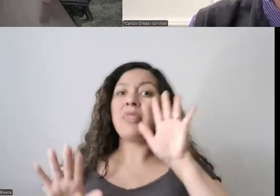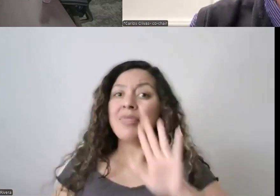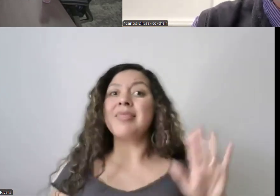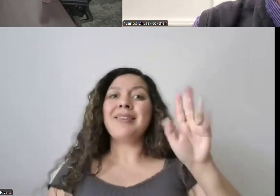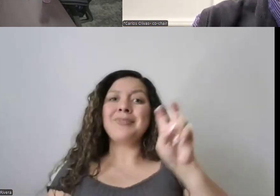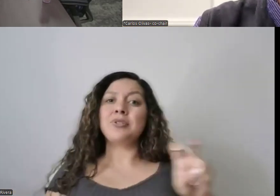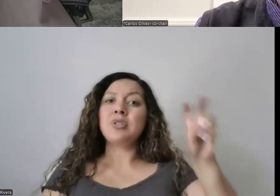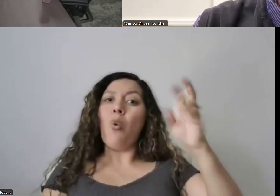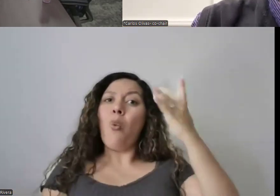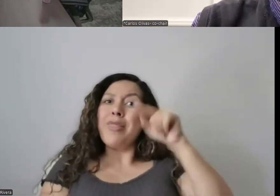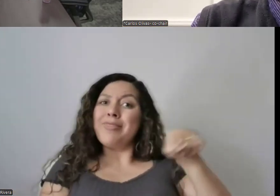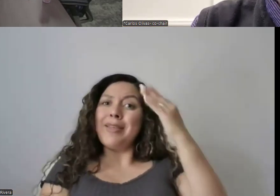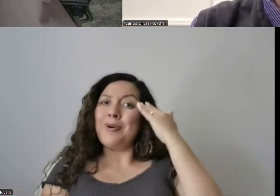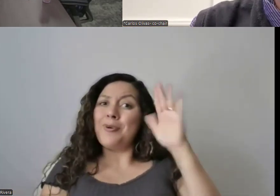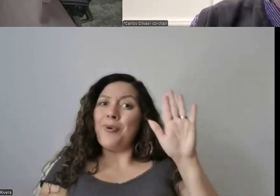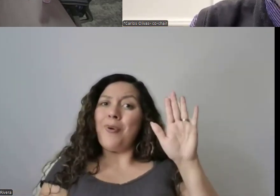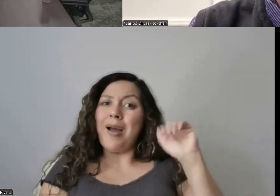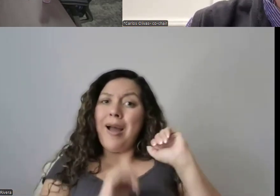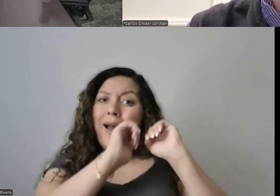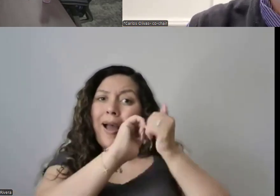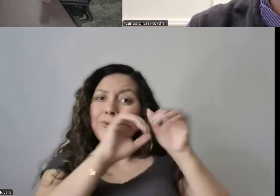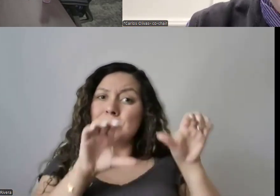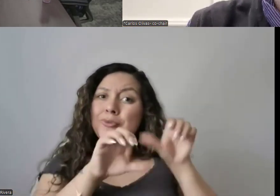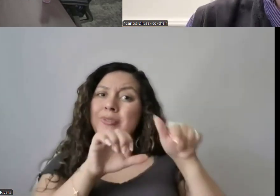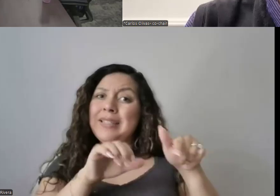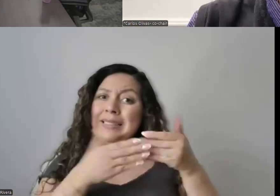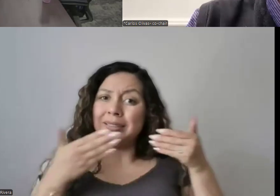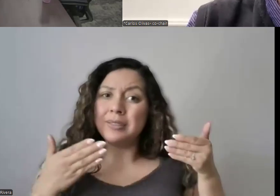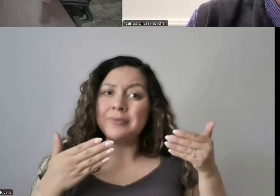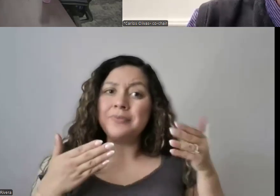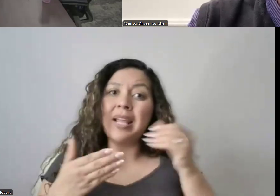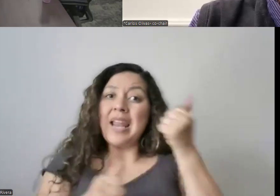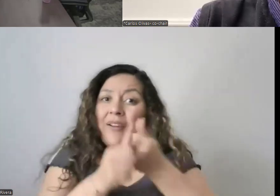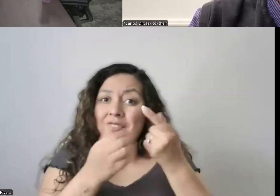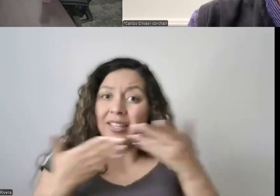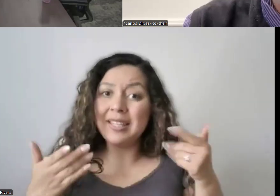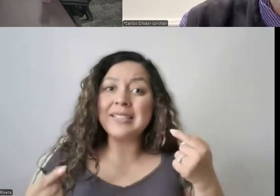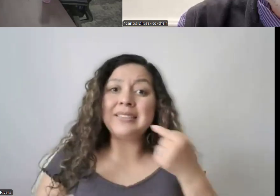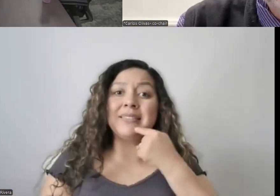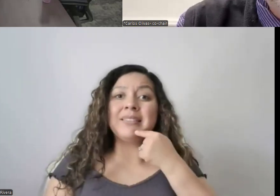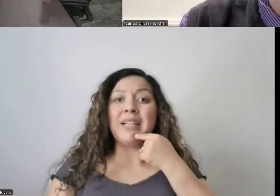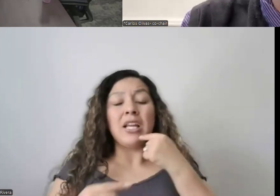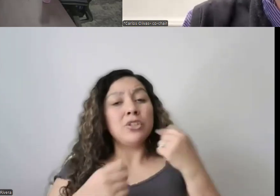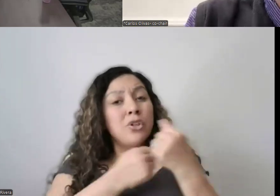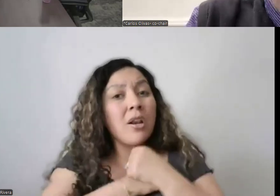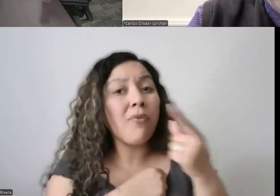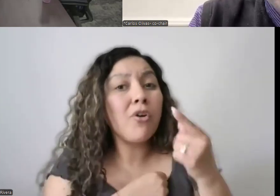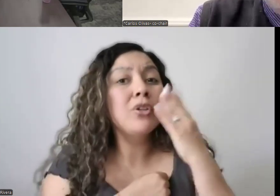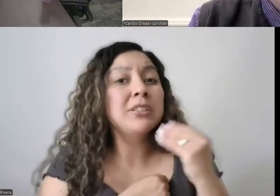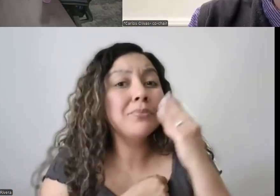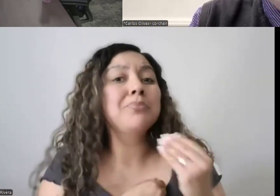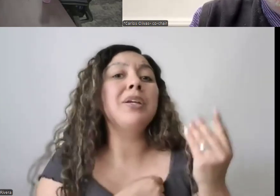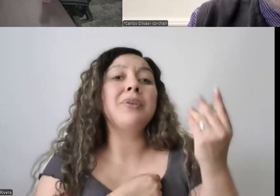they don't know how to do these steps. And everything they say to their loved one that's living with a mild